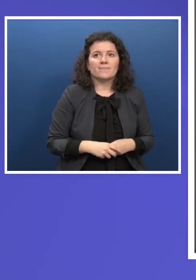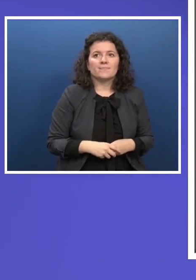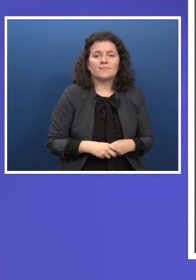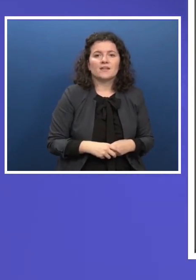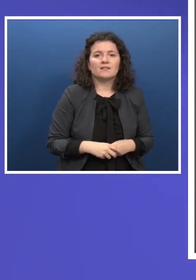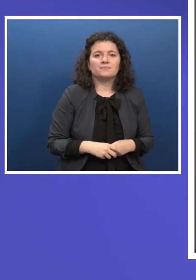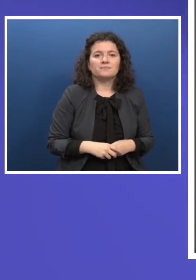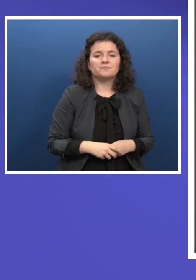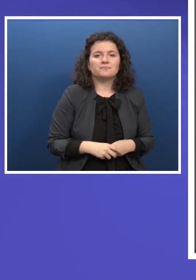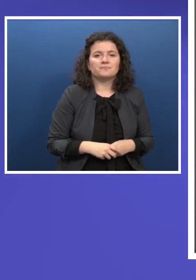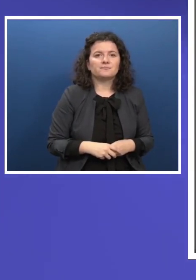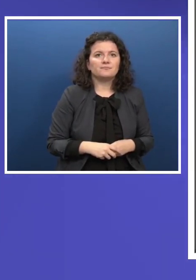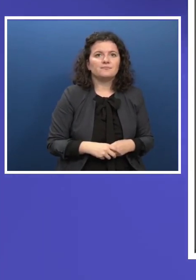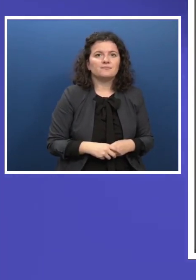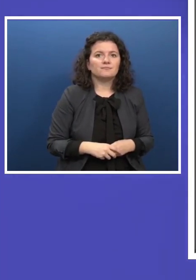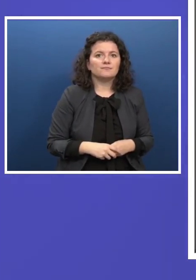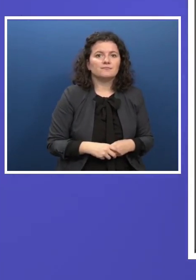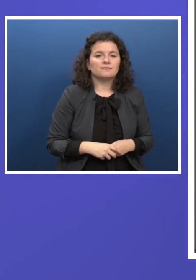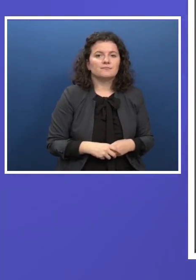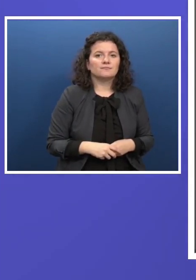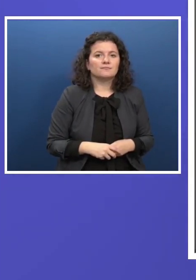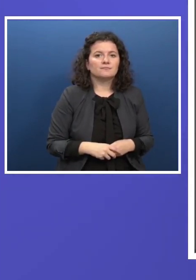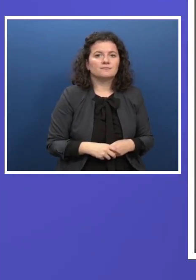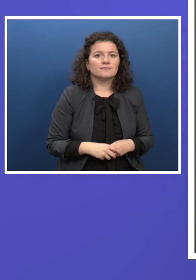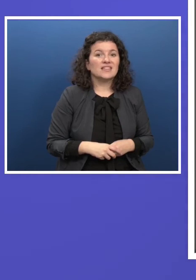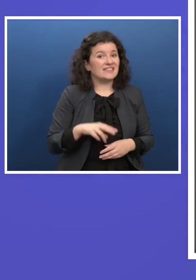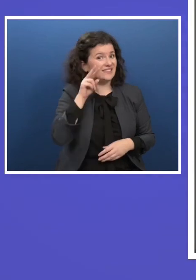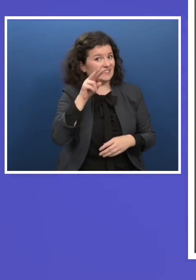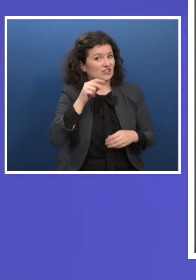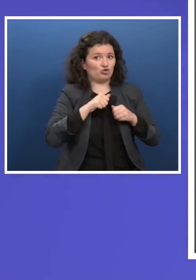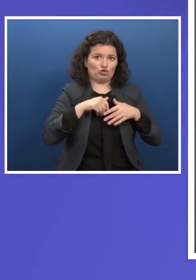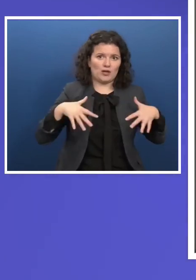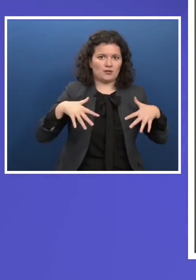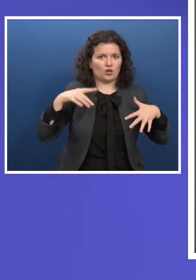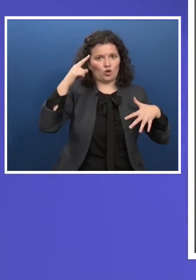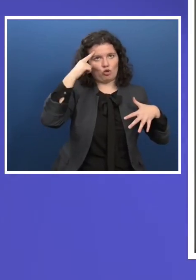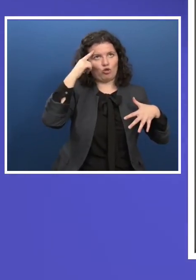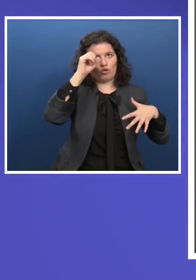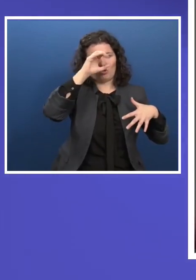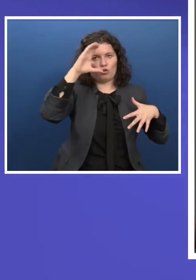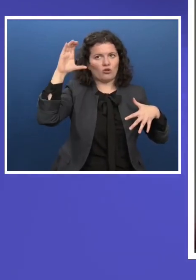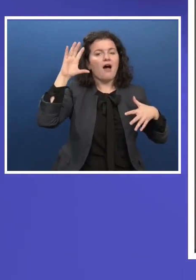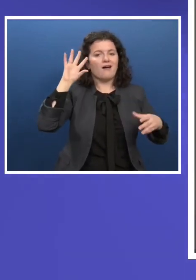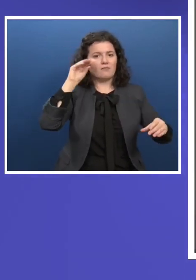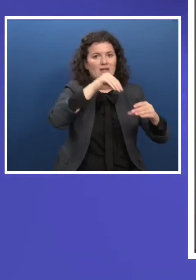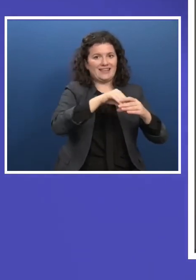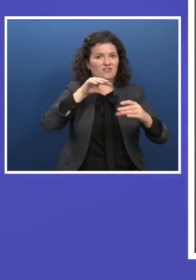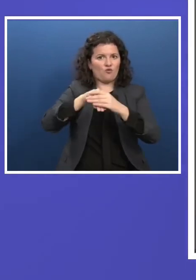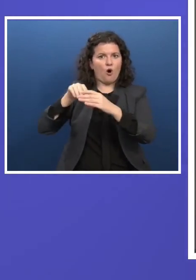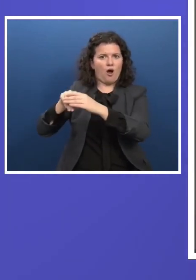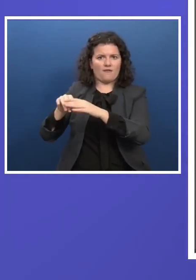both genders there, it really gives us a better view from